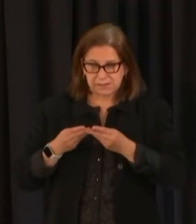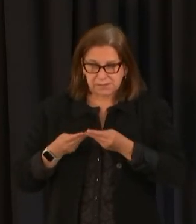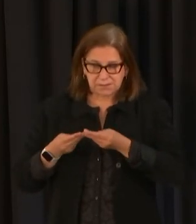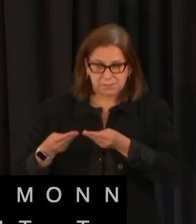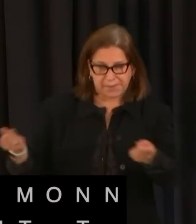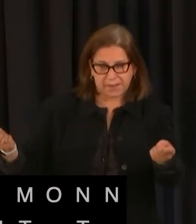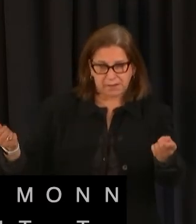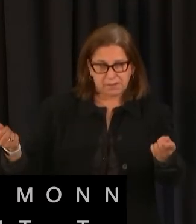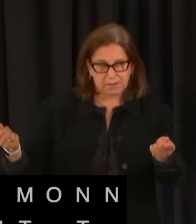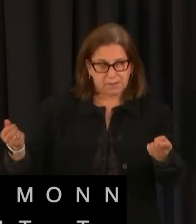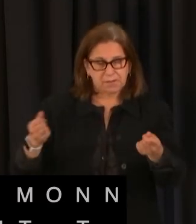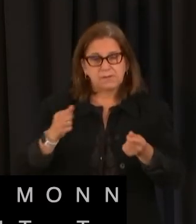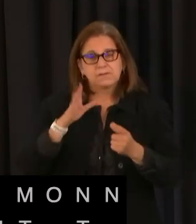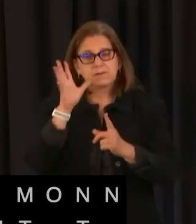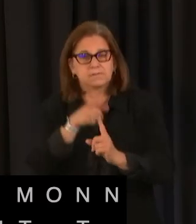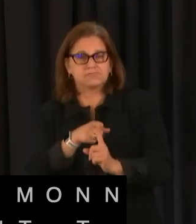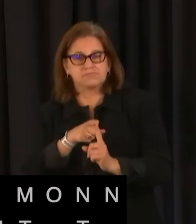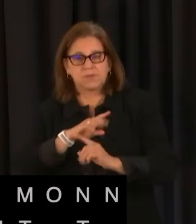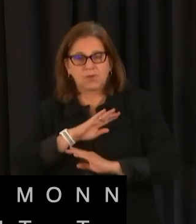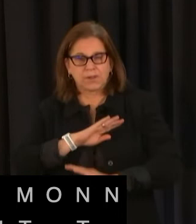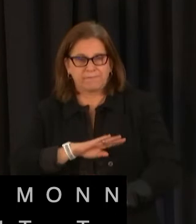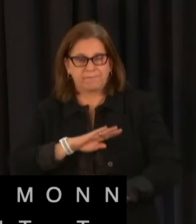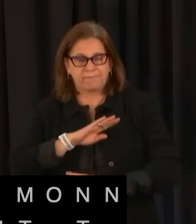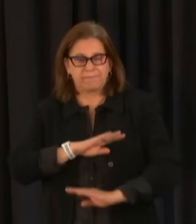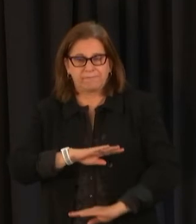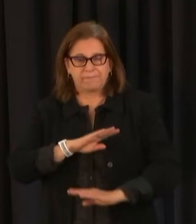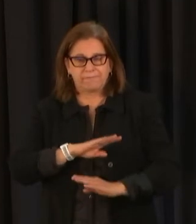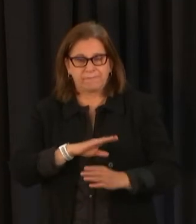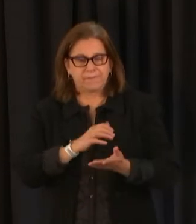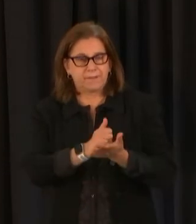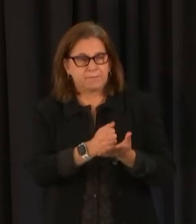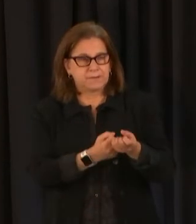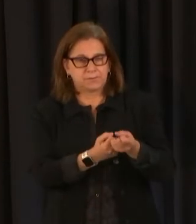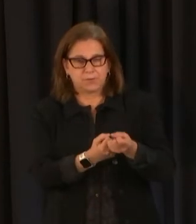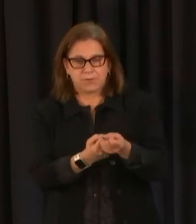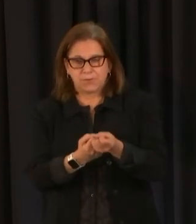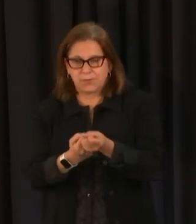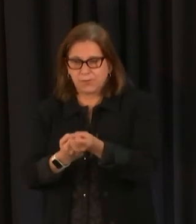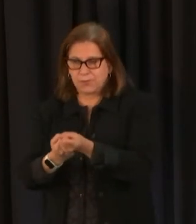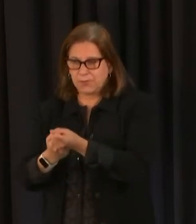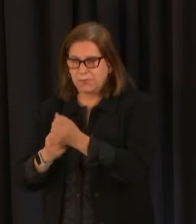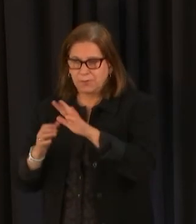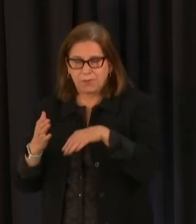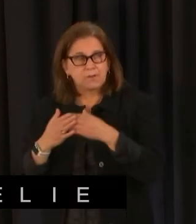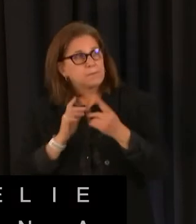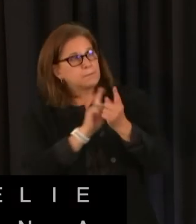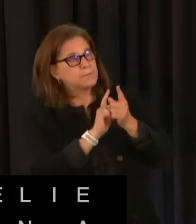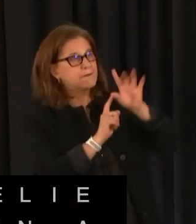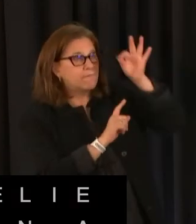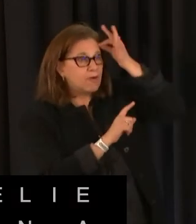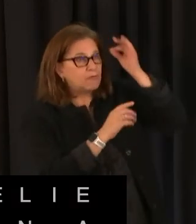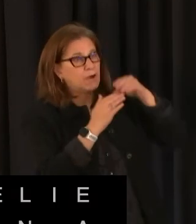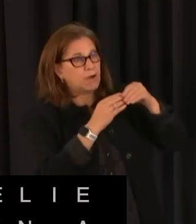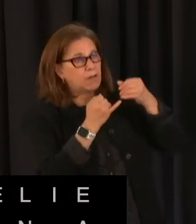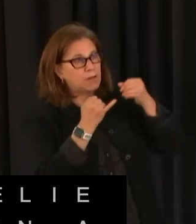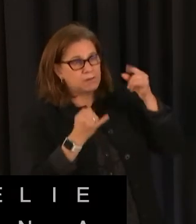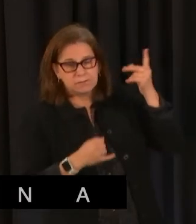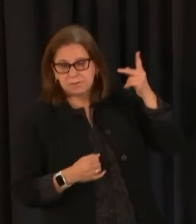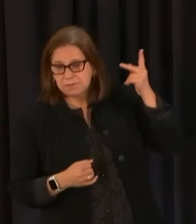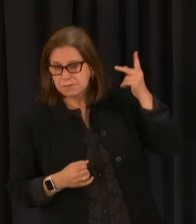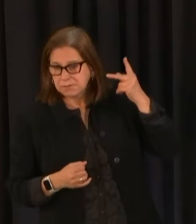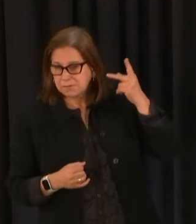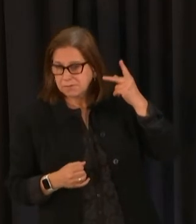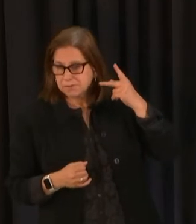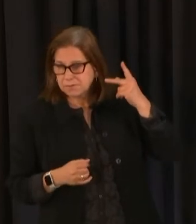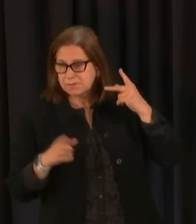that relief, but we also want it to be in accord with our federal guidelines. Last question. As you